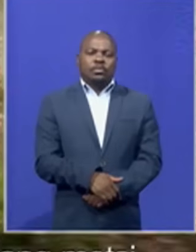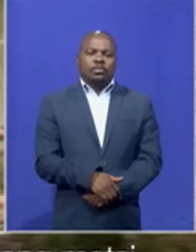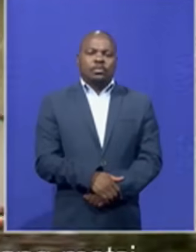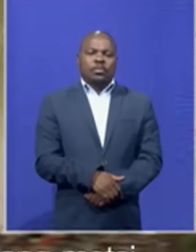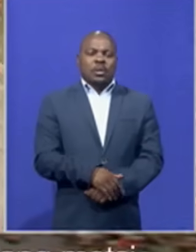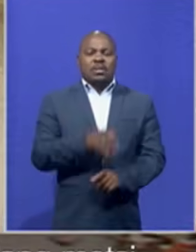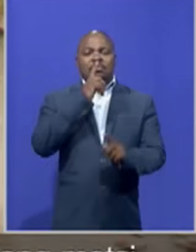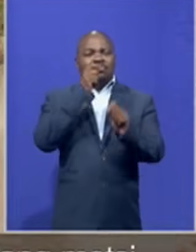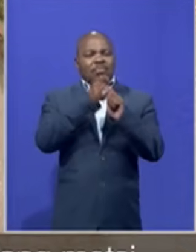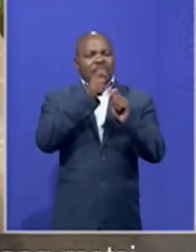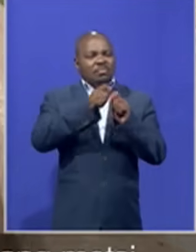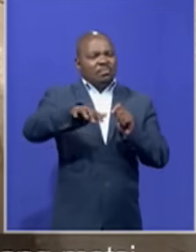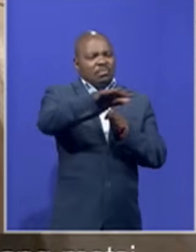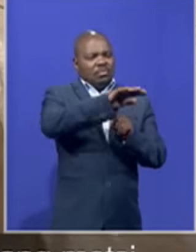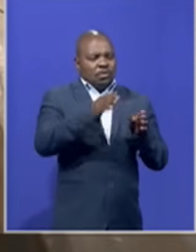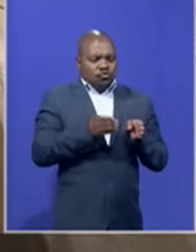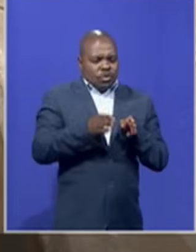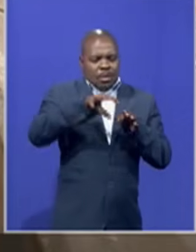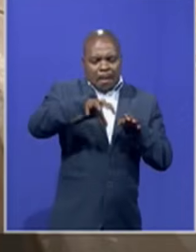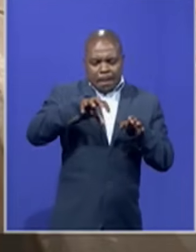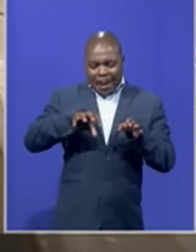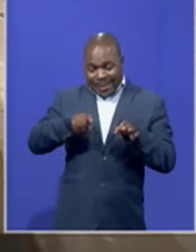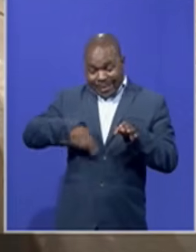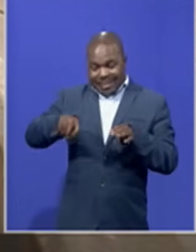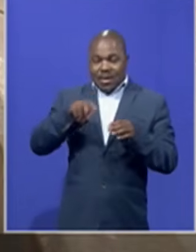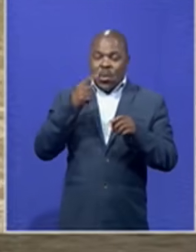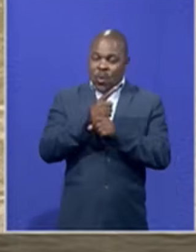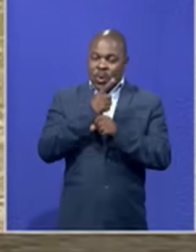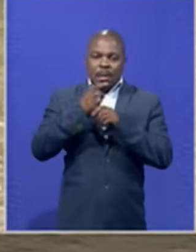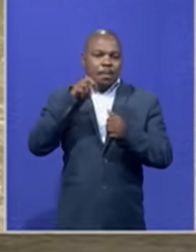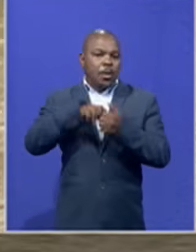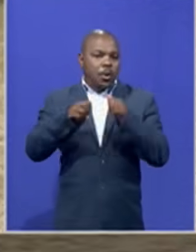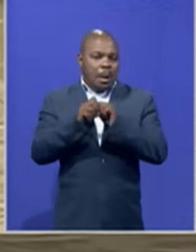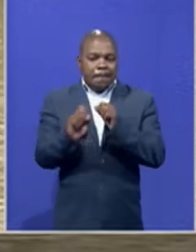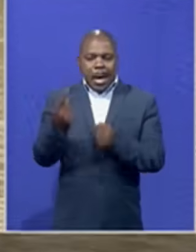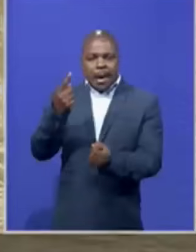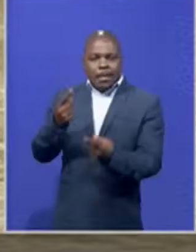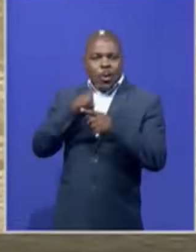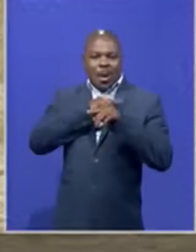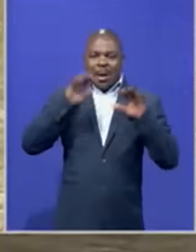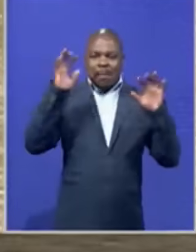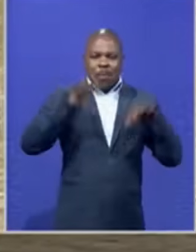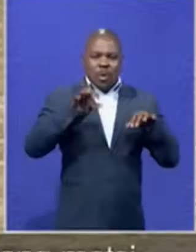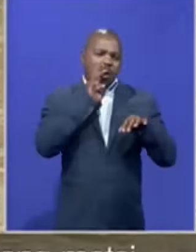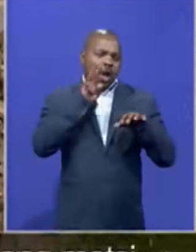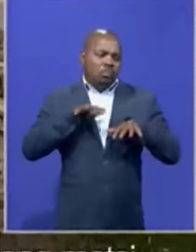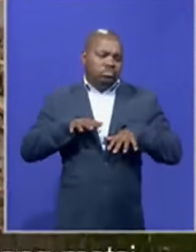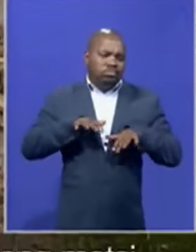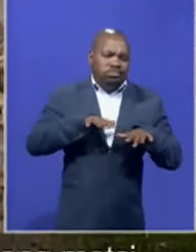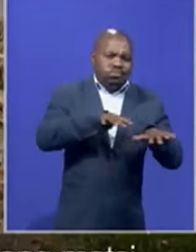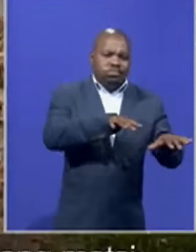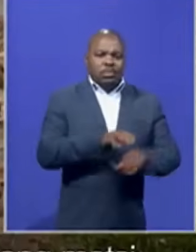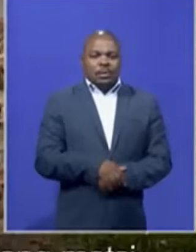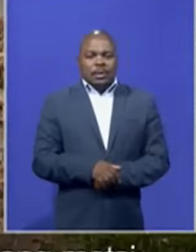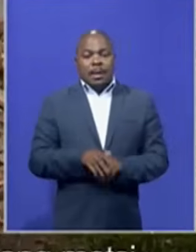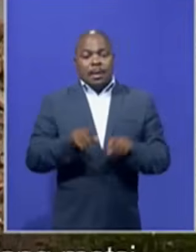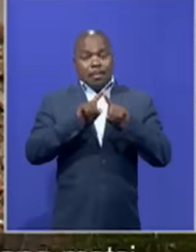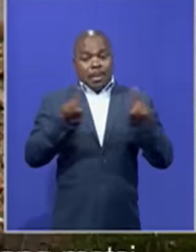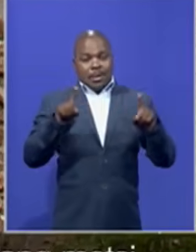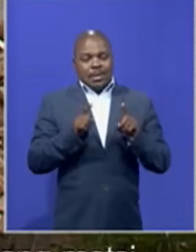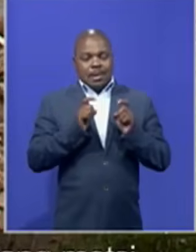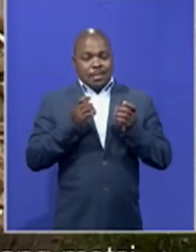Baahi ba mekhukhung ba dulang haufi le melatswana hangata ba iphumana ba le mathateng nakong ena ya dipula ka lebaka la dikgohola. Empa ba